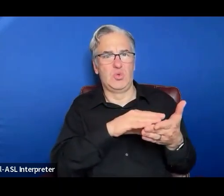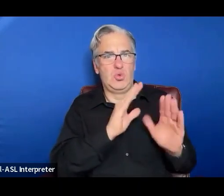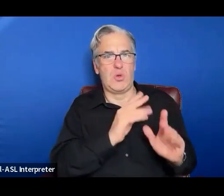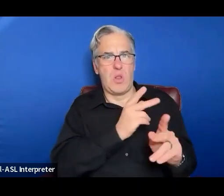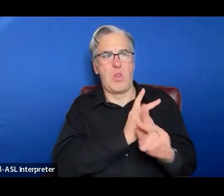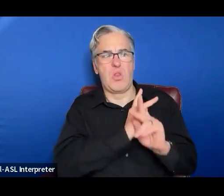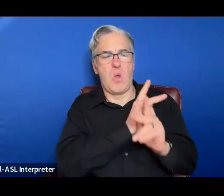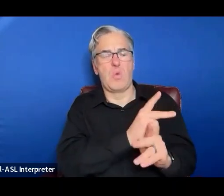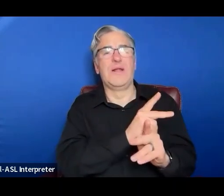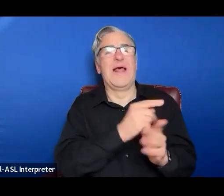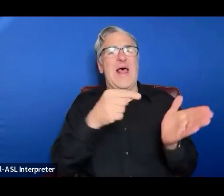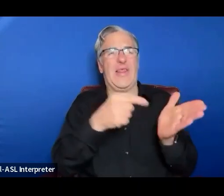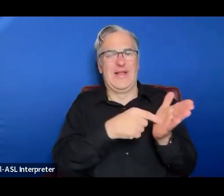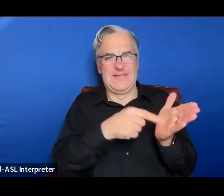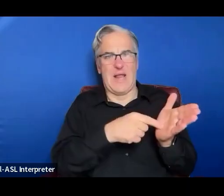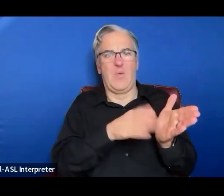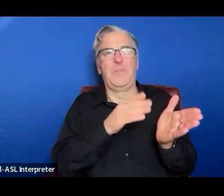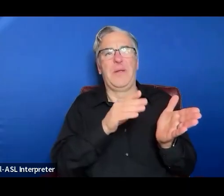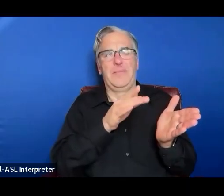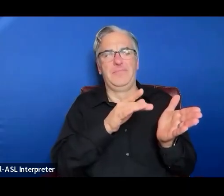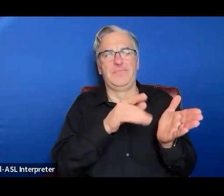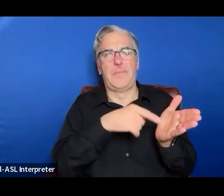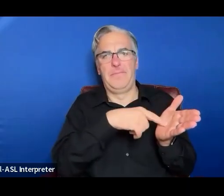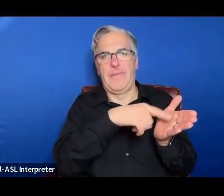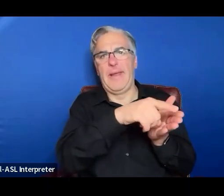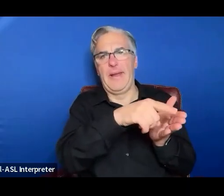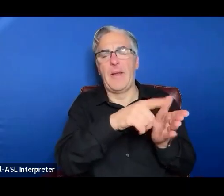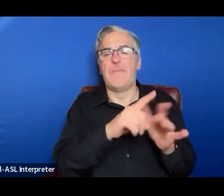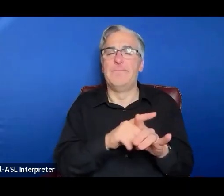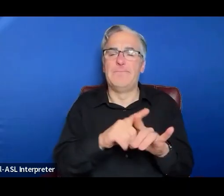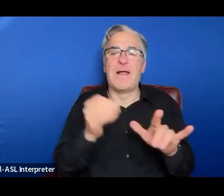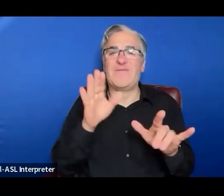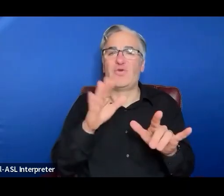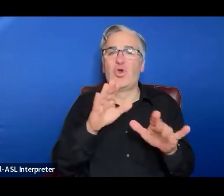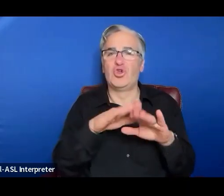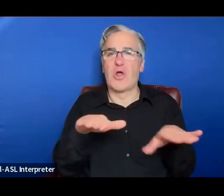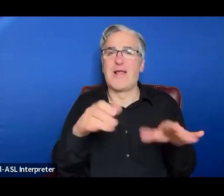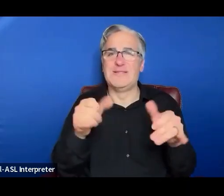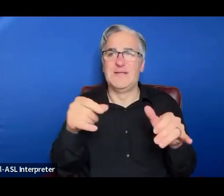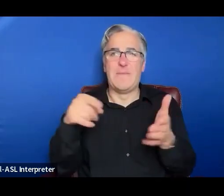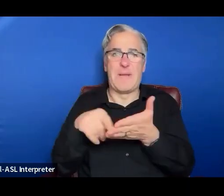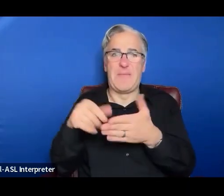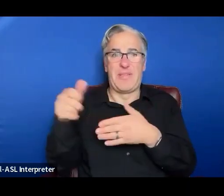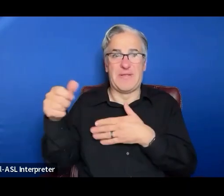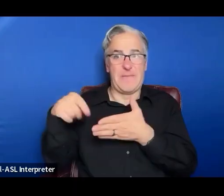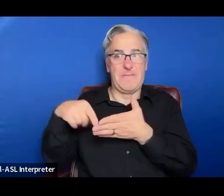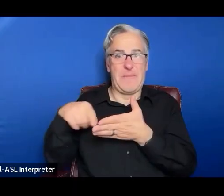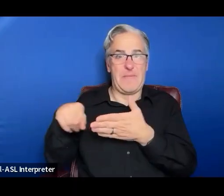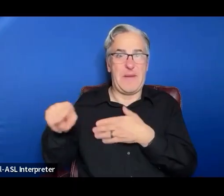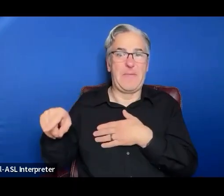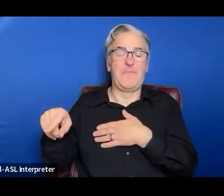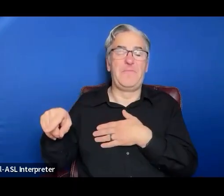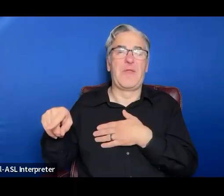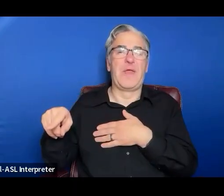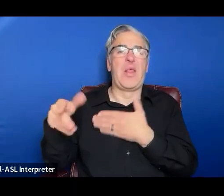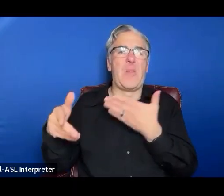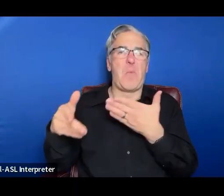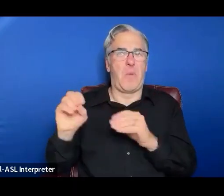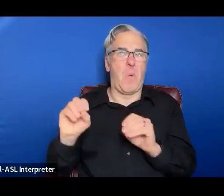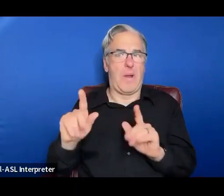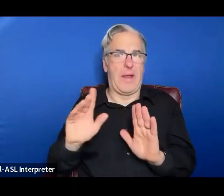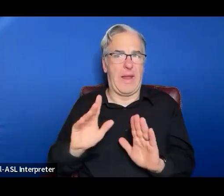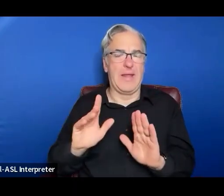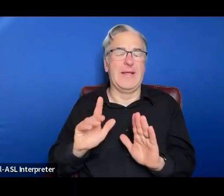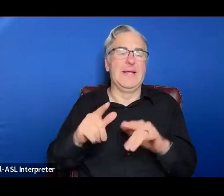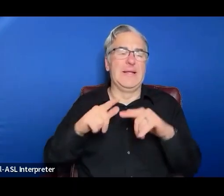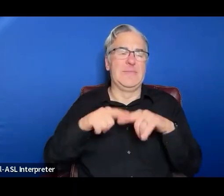That could be a debt that's unpaid, but if your child is still making payments on it, it's probably okay.